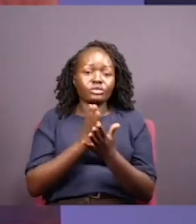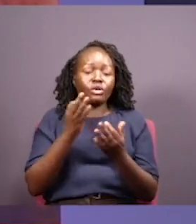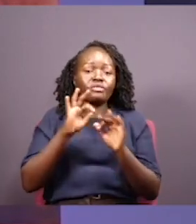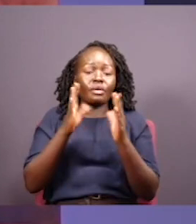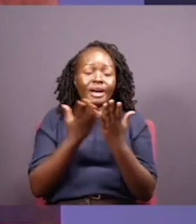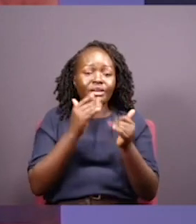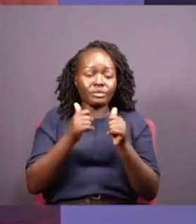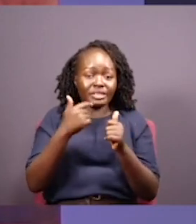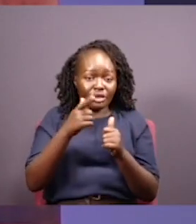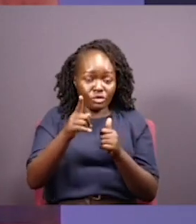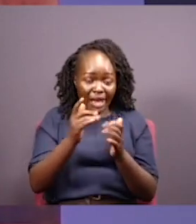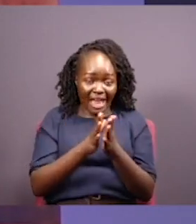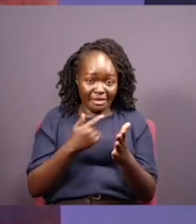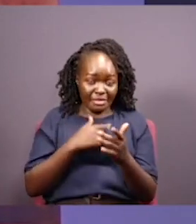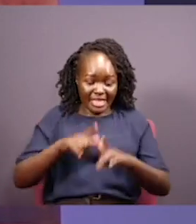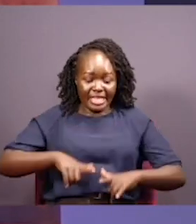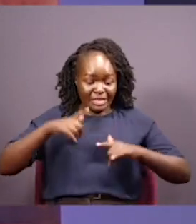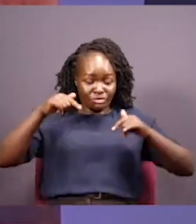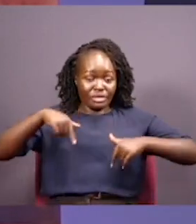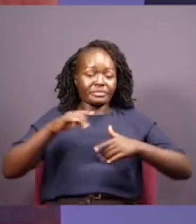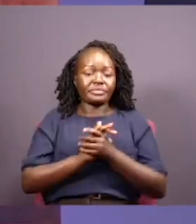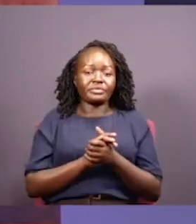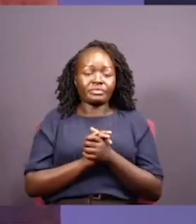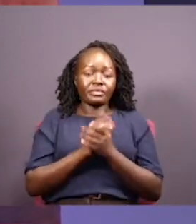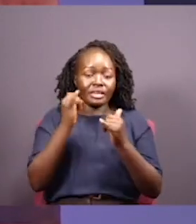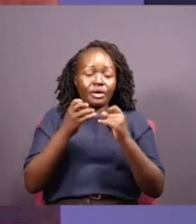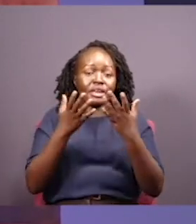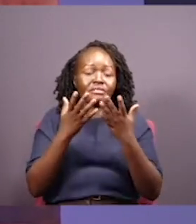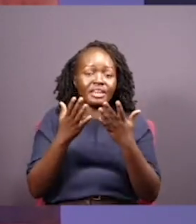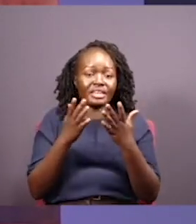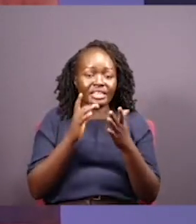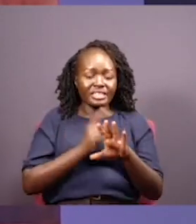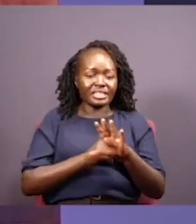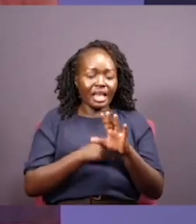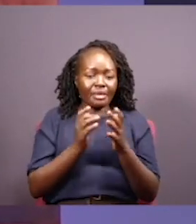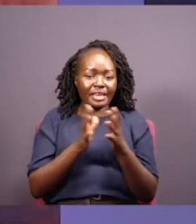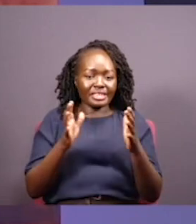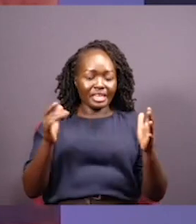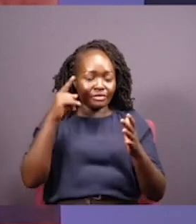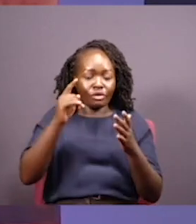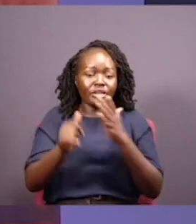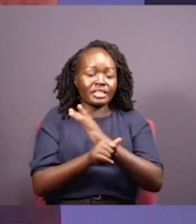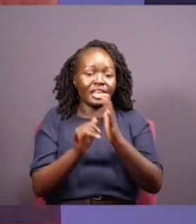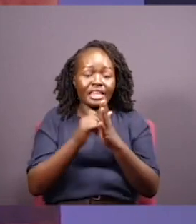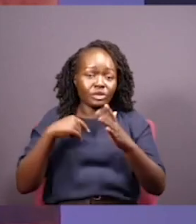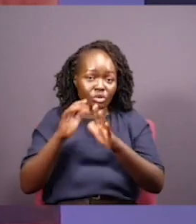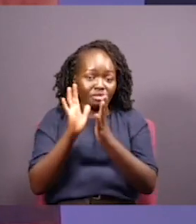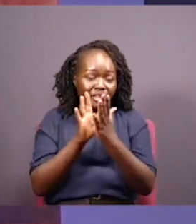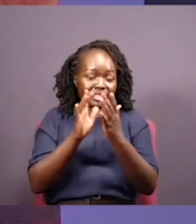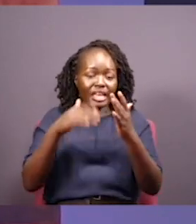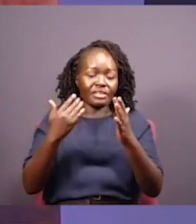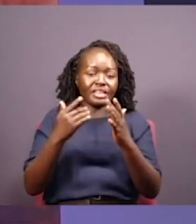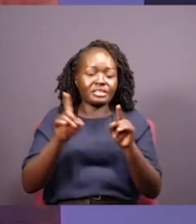I live today. Now, granted, the frequency and extent of the dangers that we face as we seek to